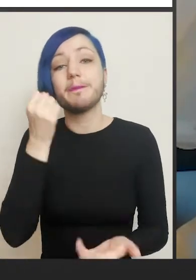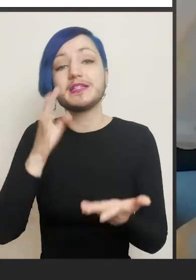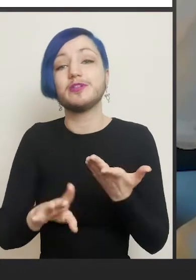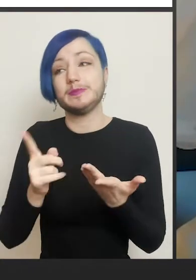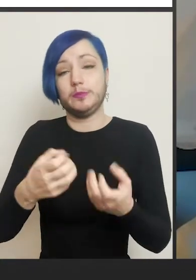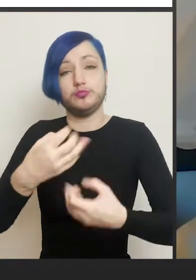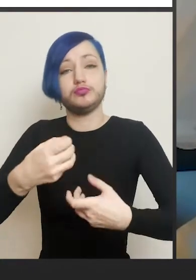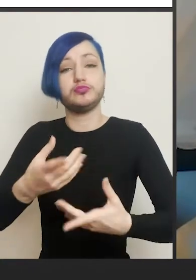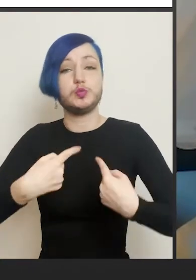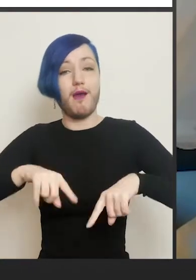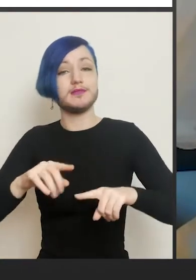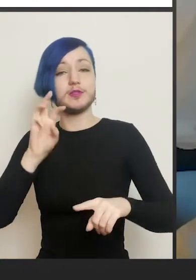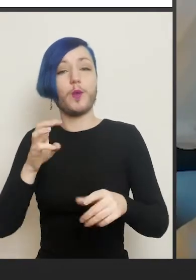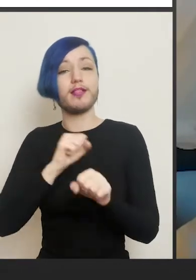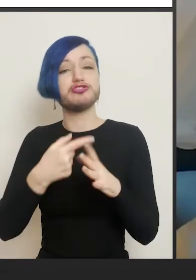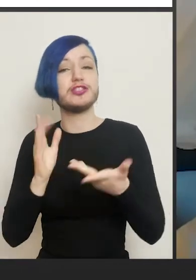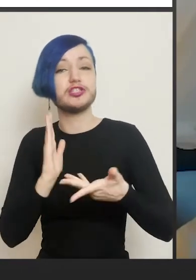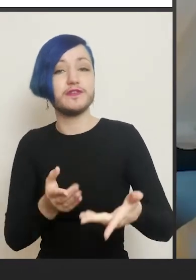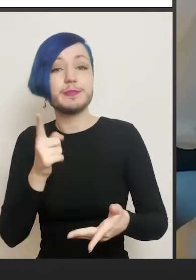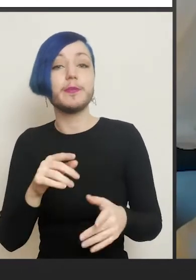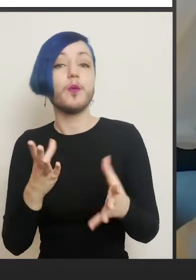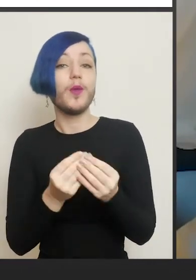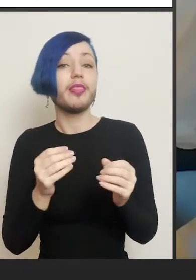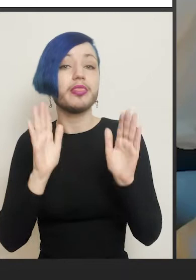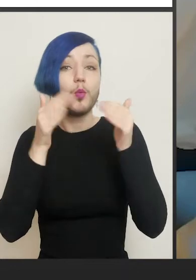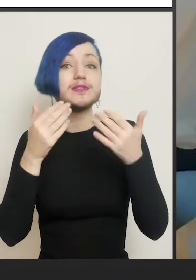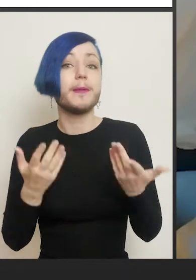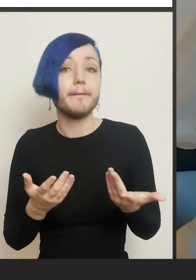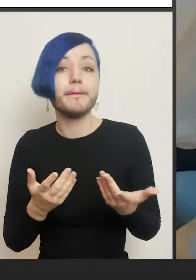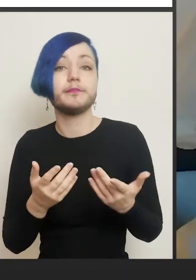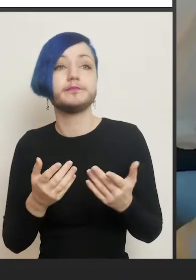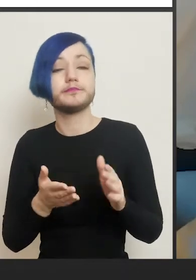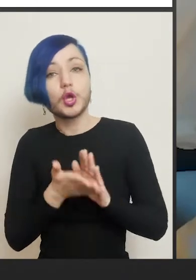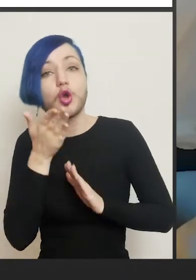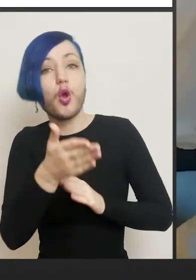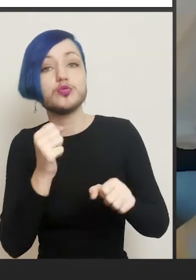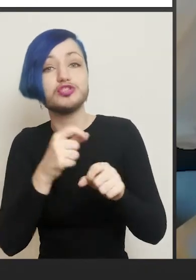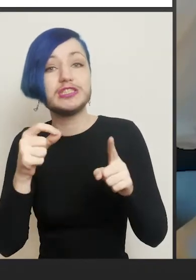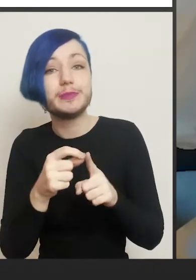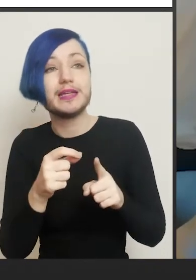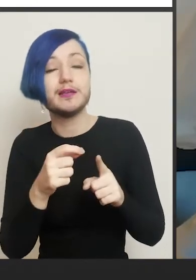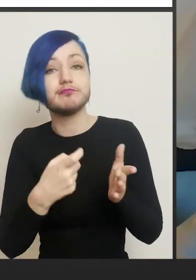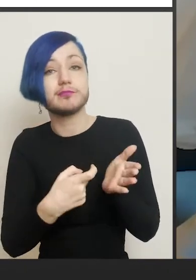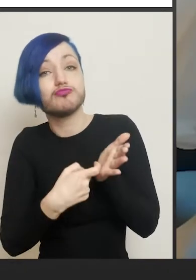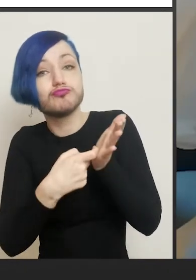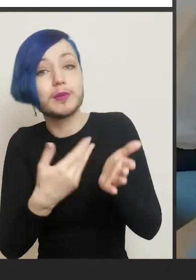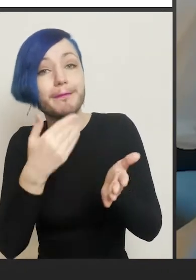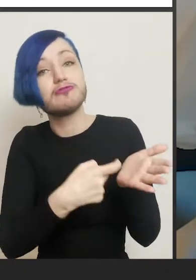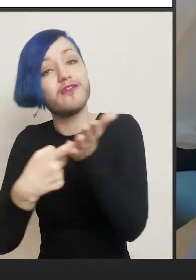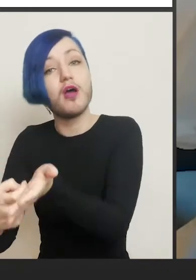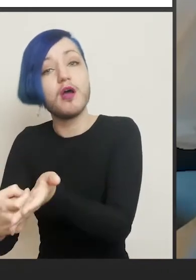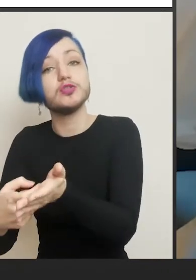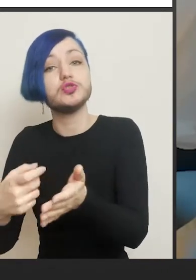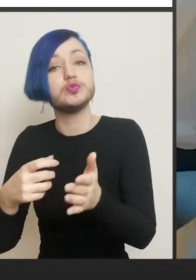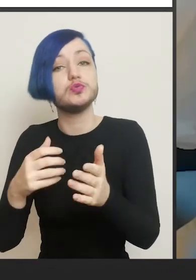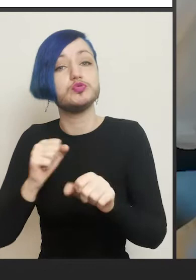with us are that when people with ASD go to request a referral to a gender service, even if it's just for